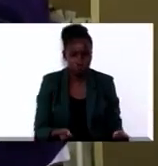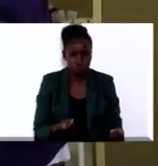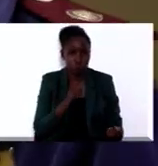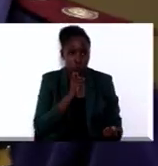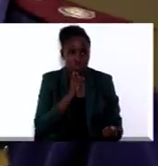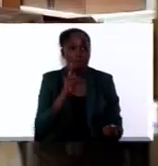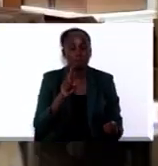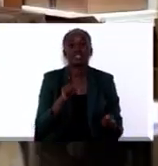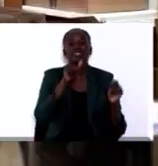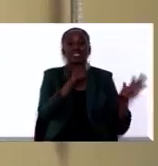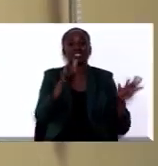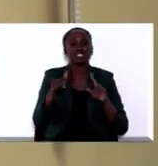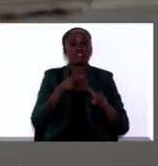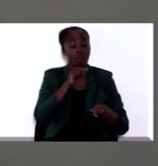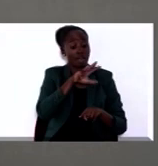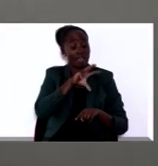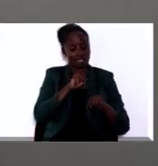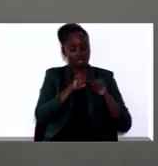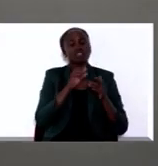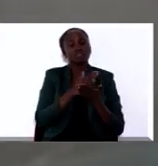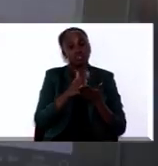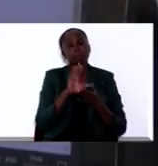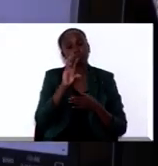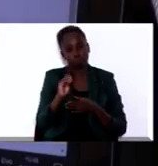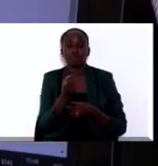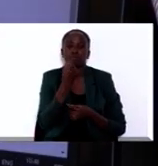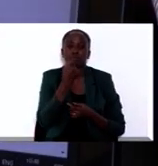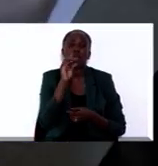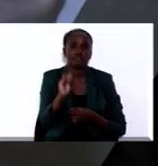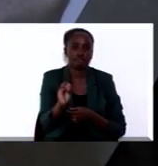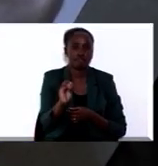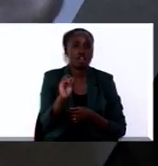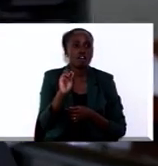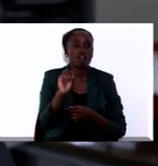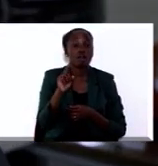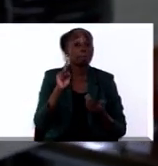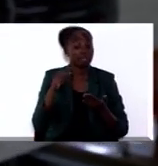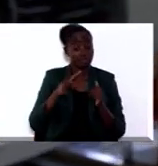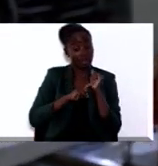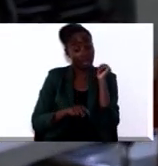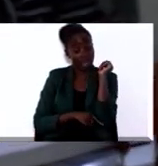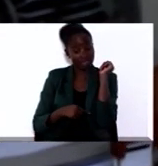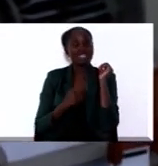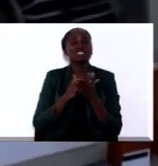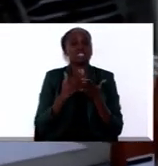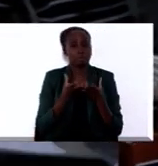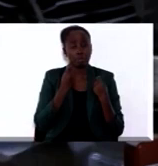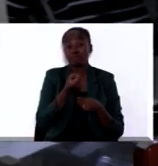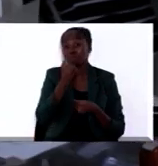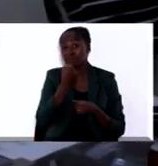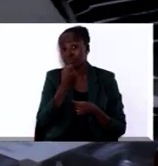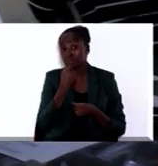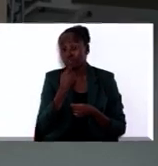is out of the 90 is going for treatment. With regard to the last one, those who are receiving treatment,